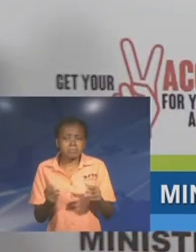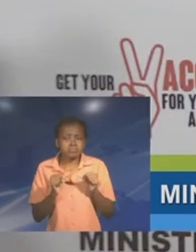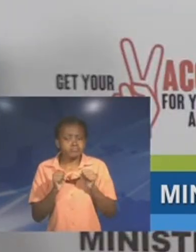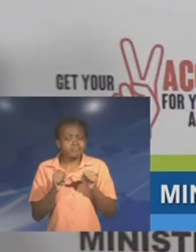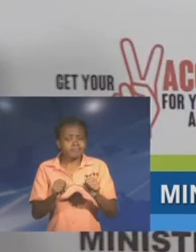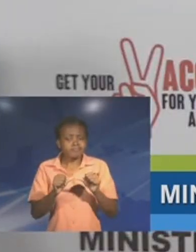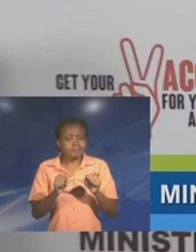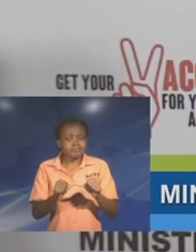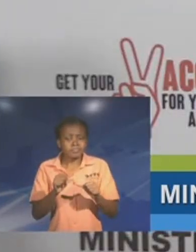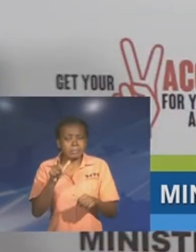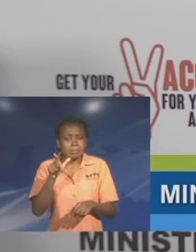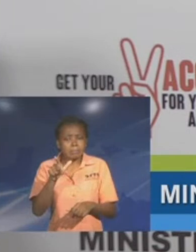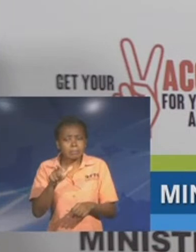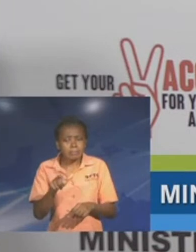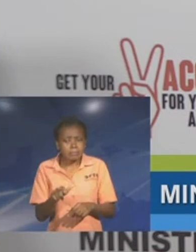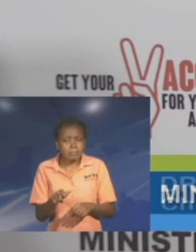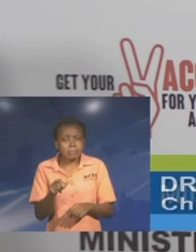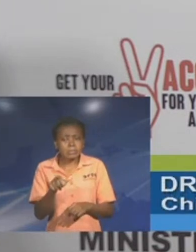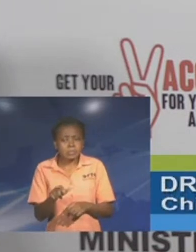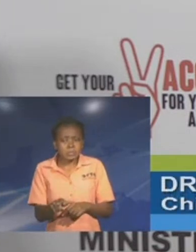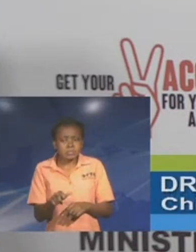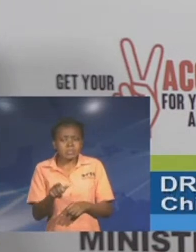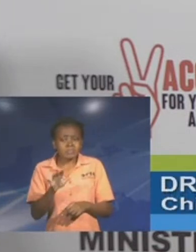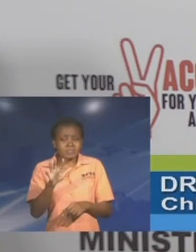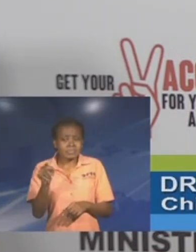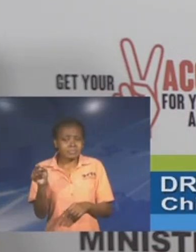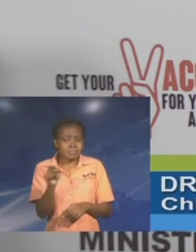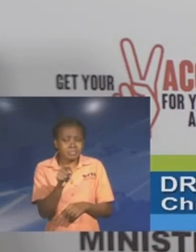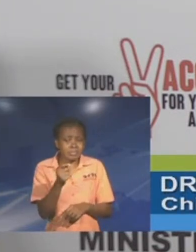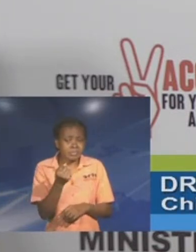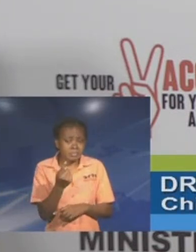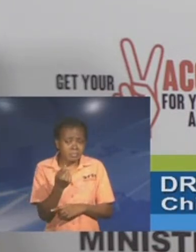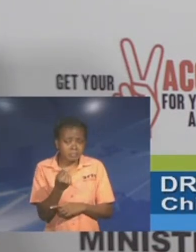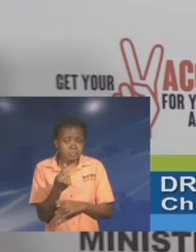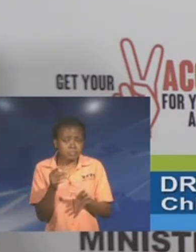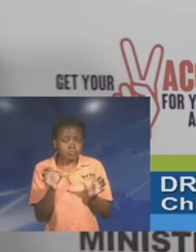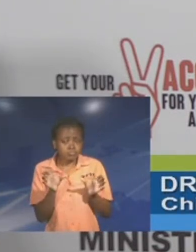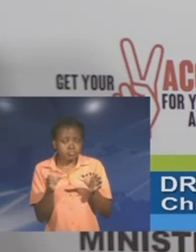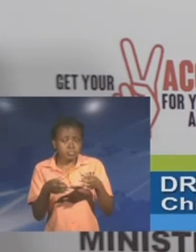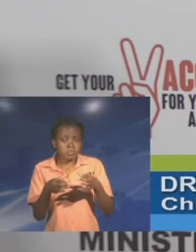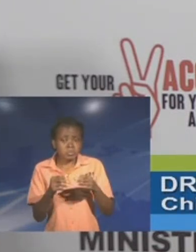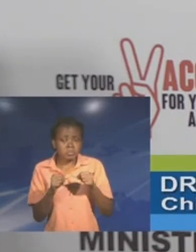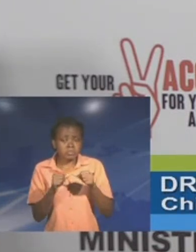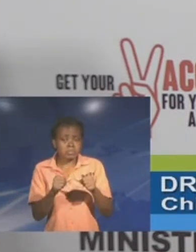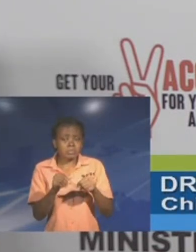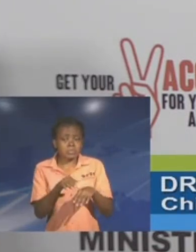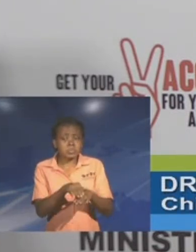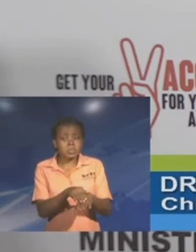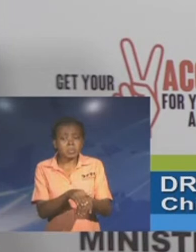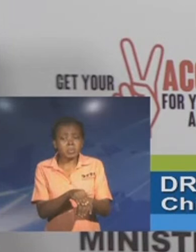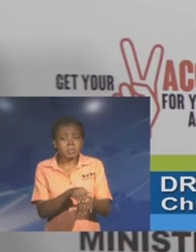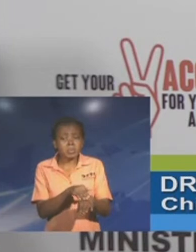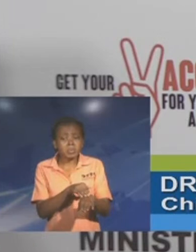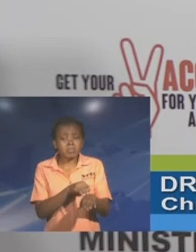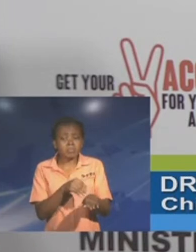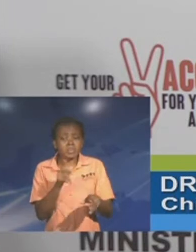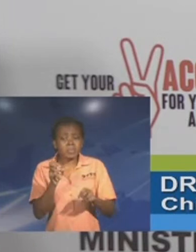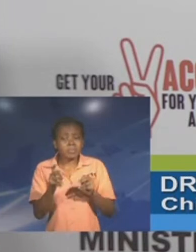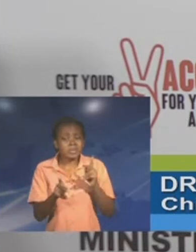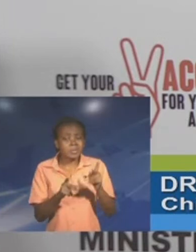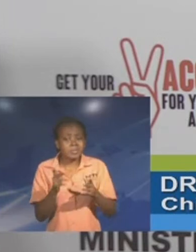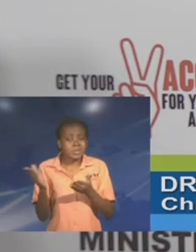extremely low. Even within that 5 to 11 age group, we see that it has been very, very slow in terms of the number of persons coming forward